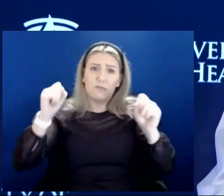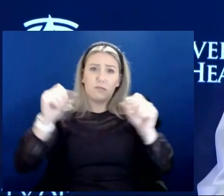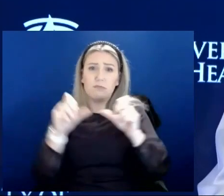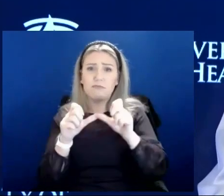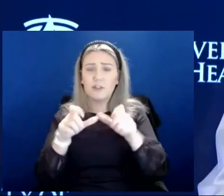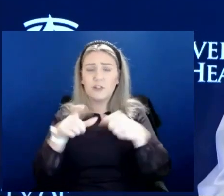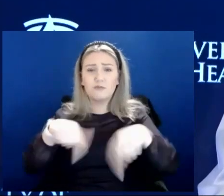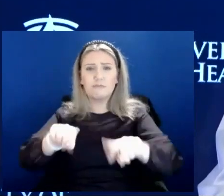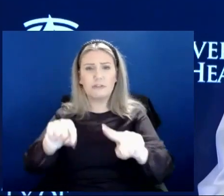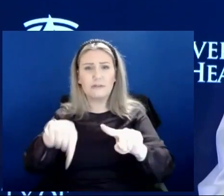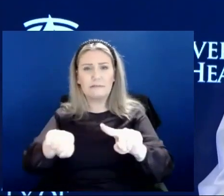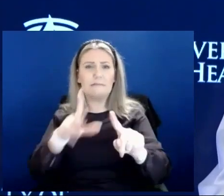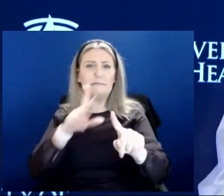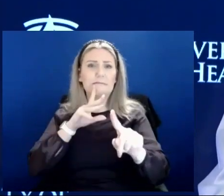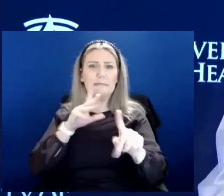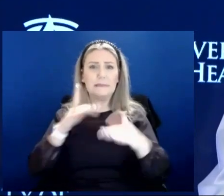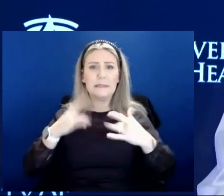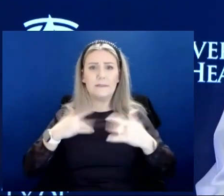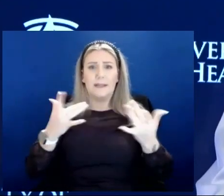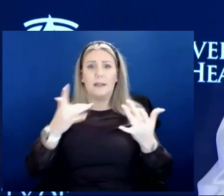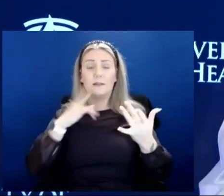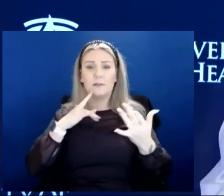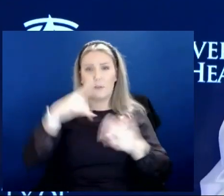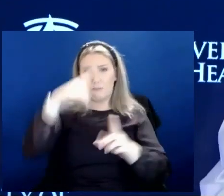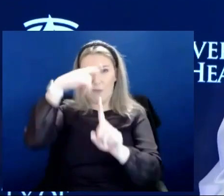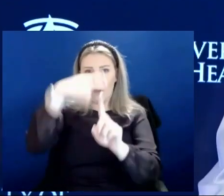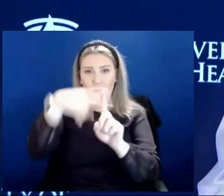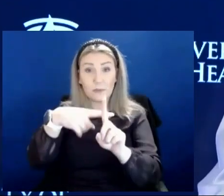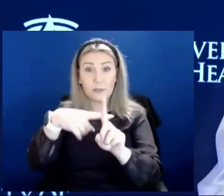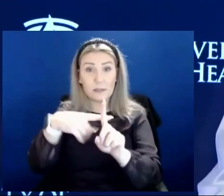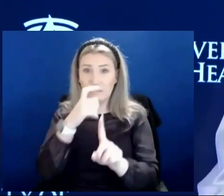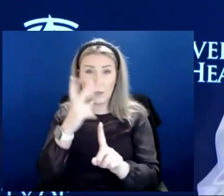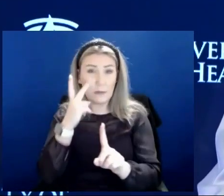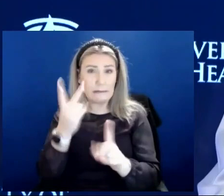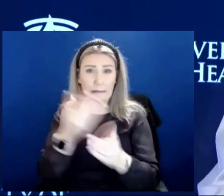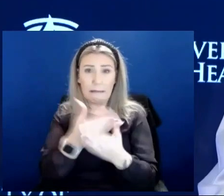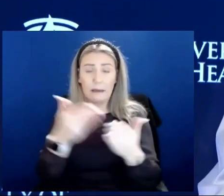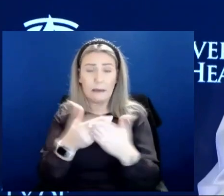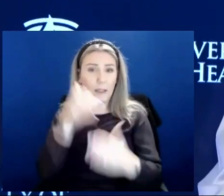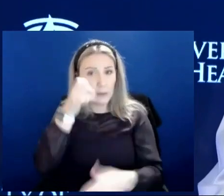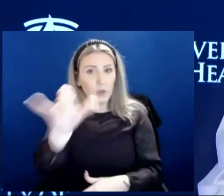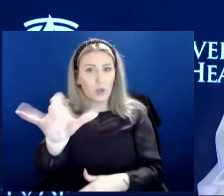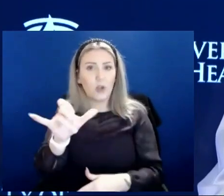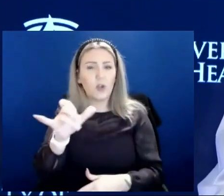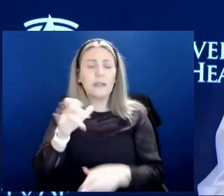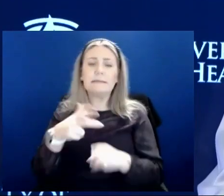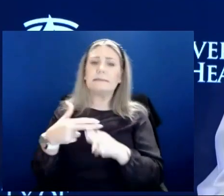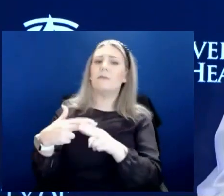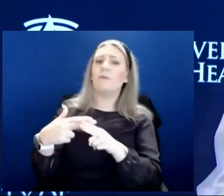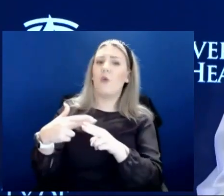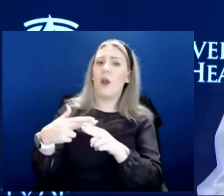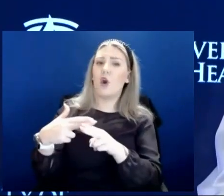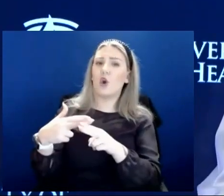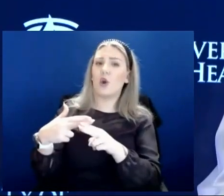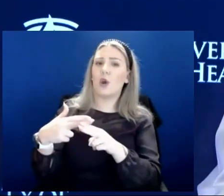that they're optimistic. They don't see things as permanent. They see things as temporary, and they see their own reactions